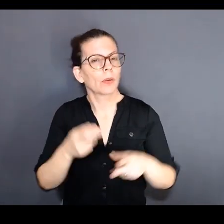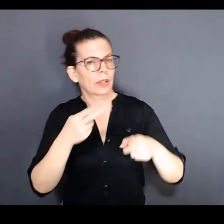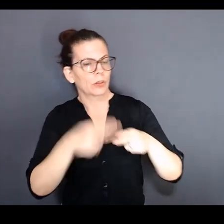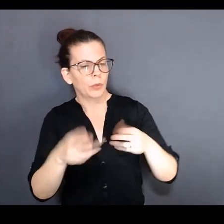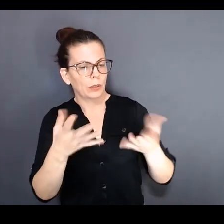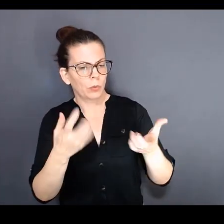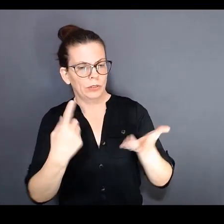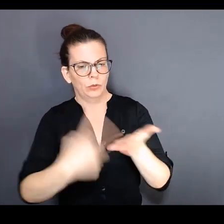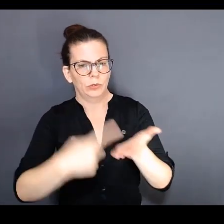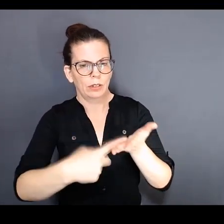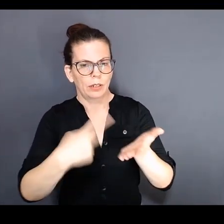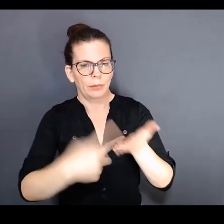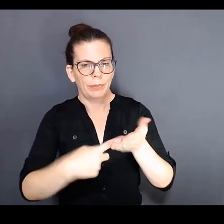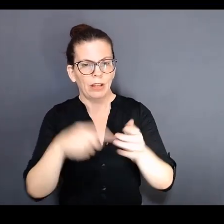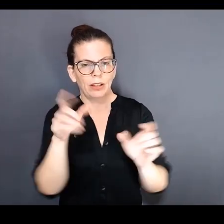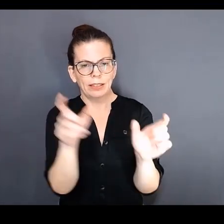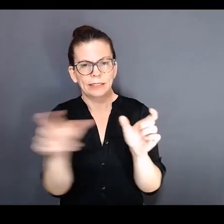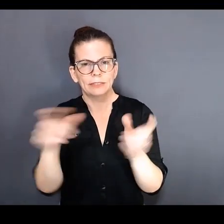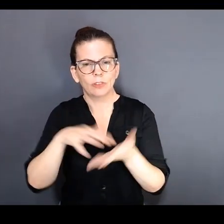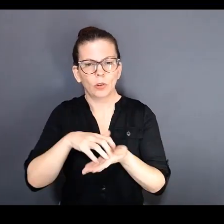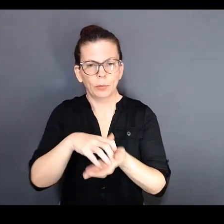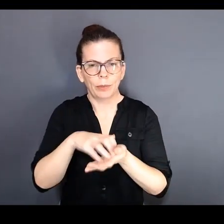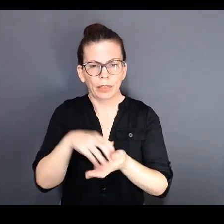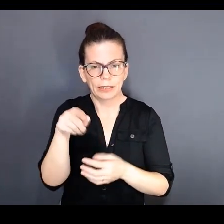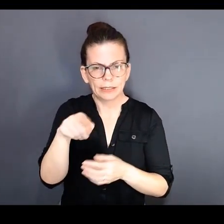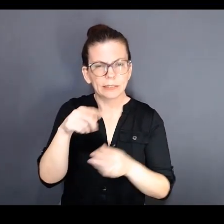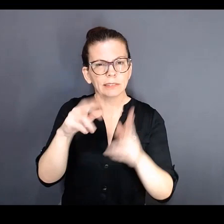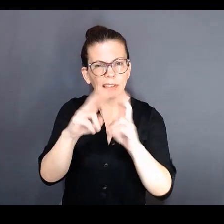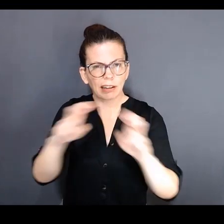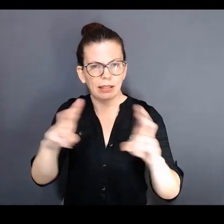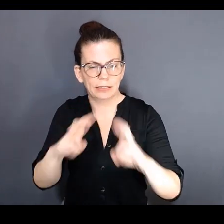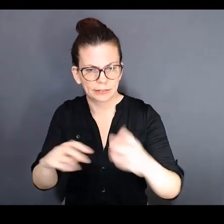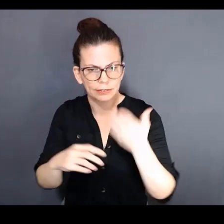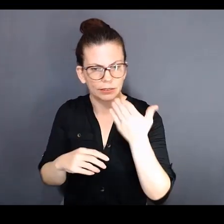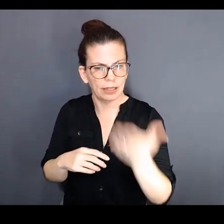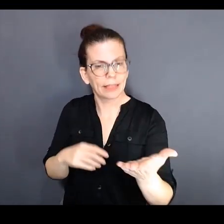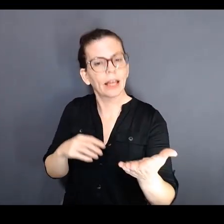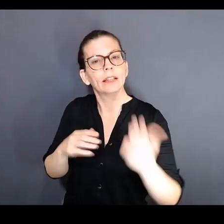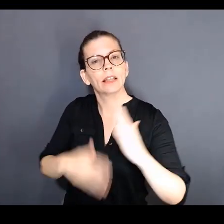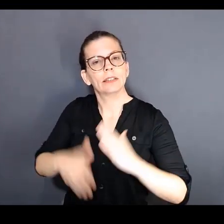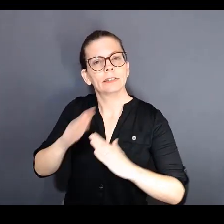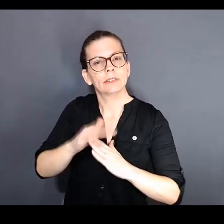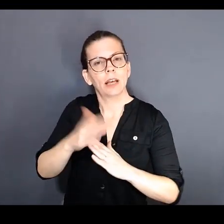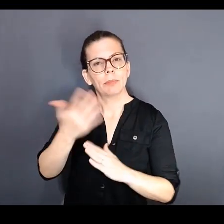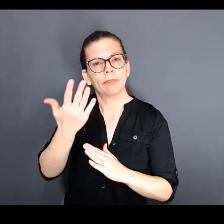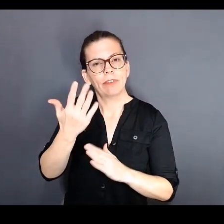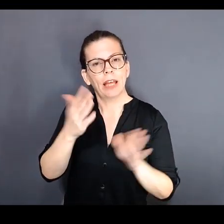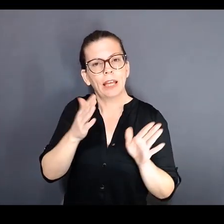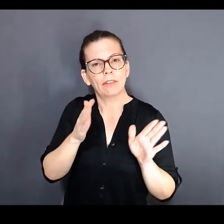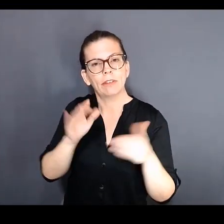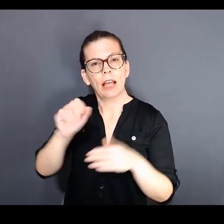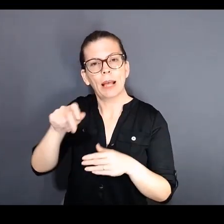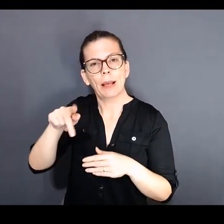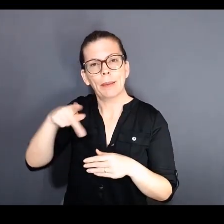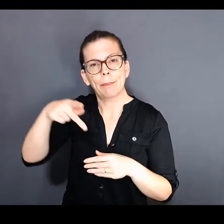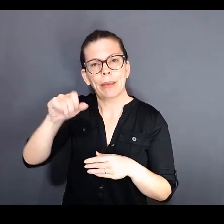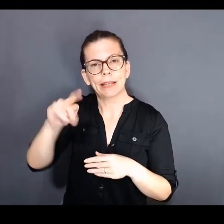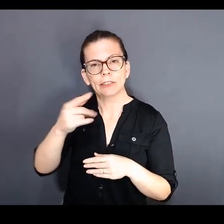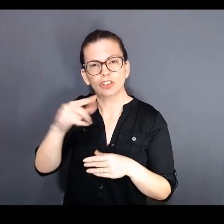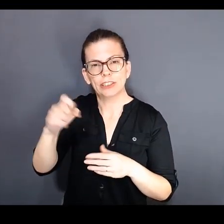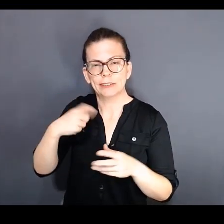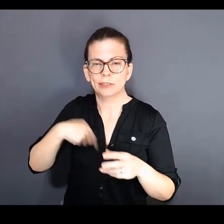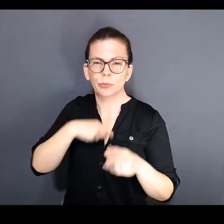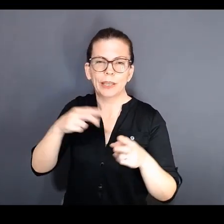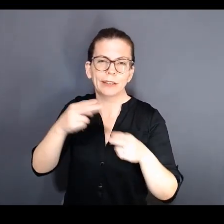and so on. I do want to quickly talk about this vulnerabilities with most of the findings. So these are the top